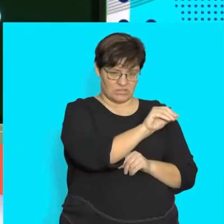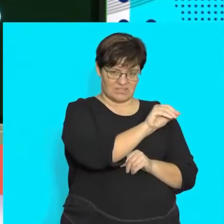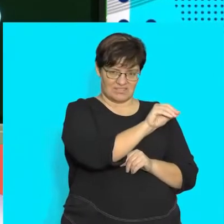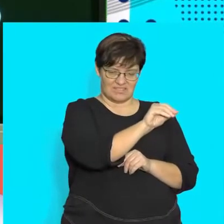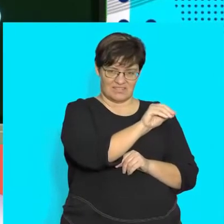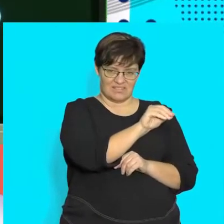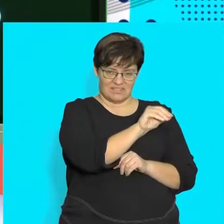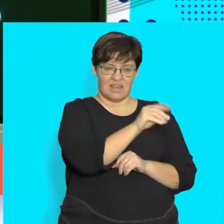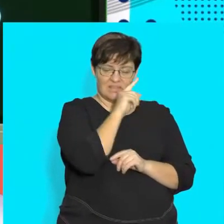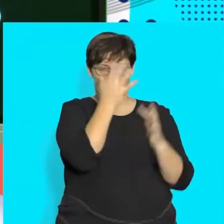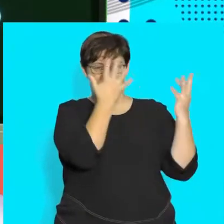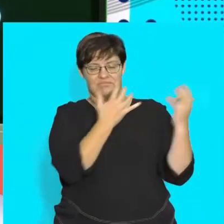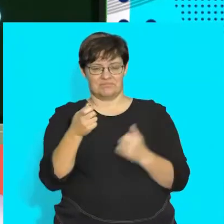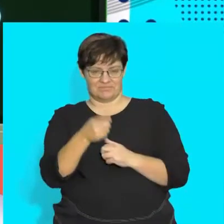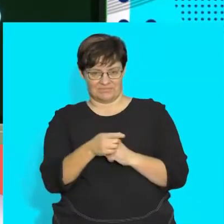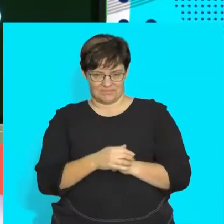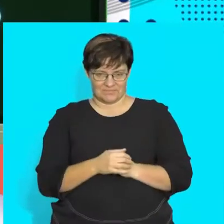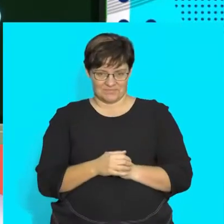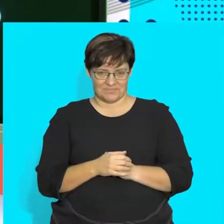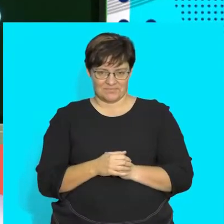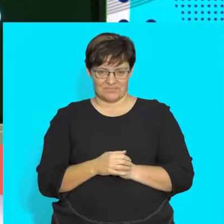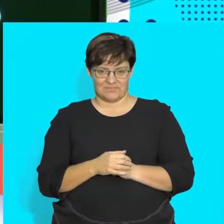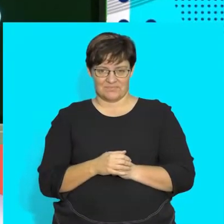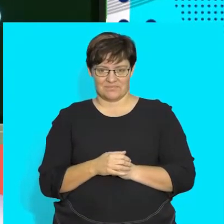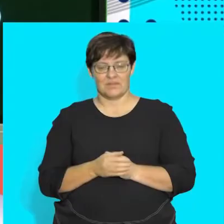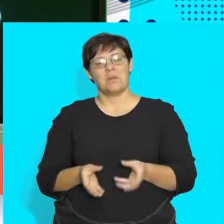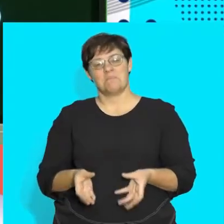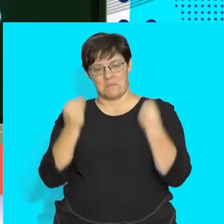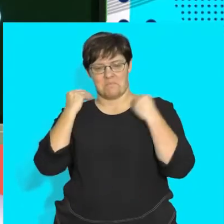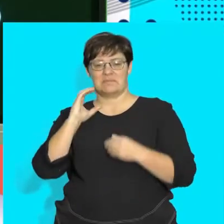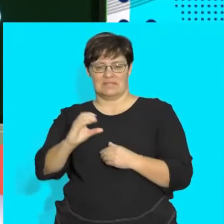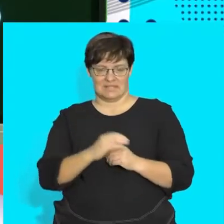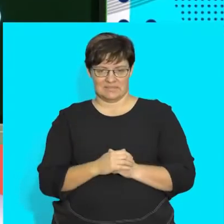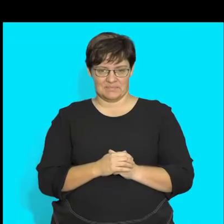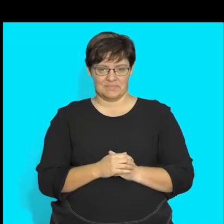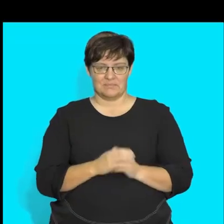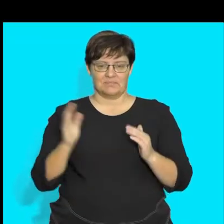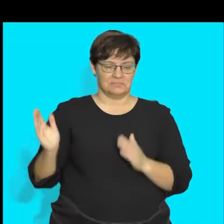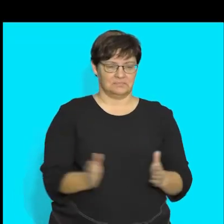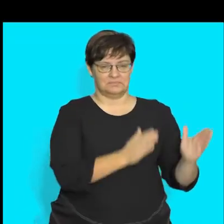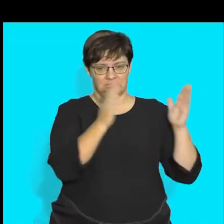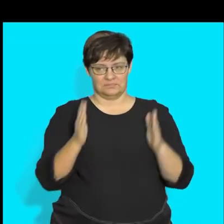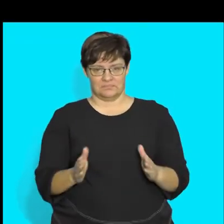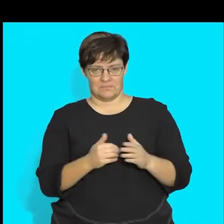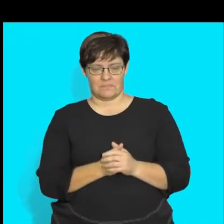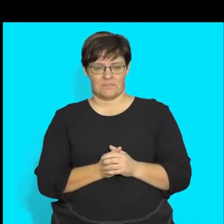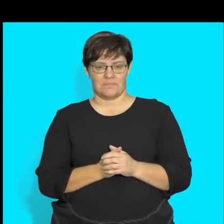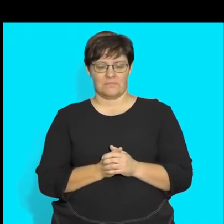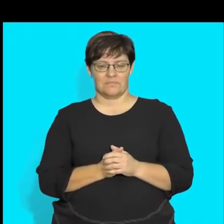points so that I can then calculate my y cut. Excellent. So let's move on to the